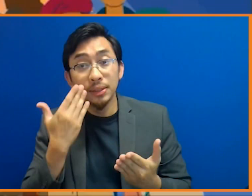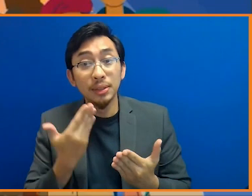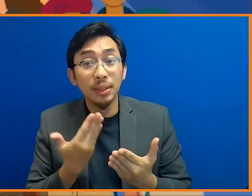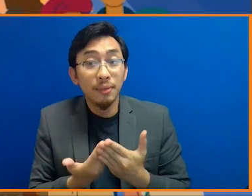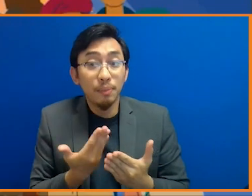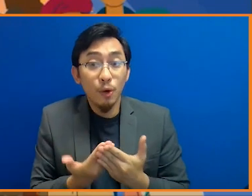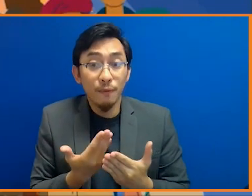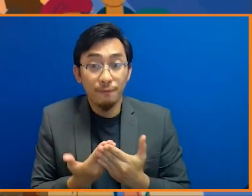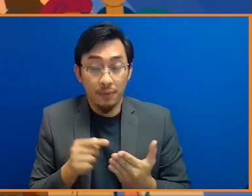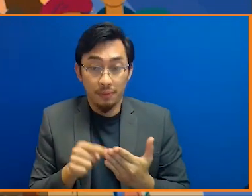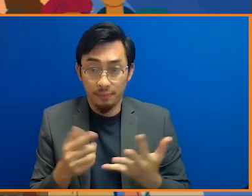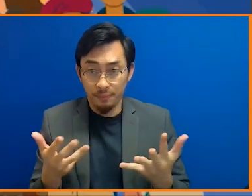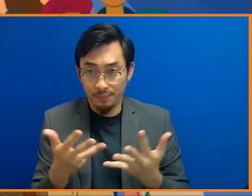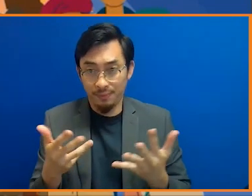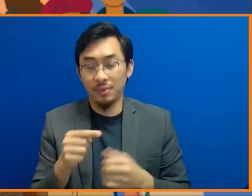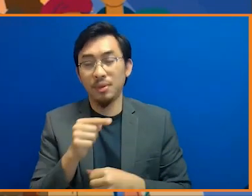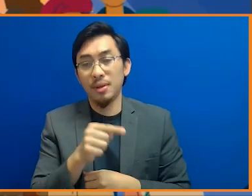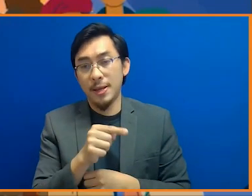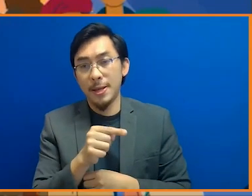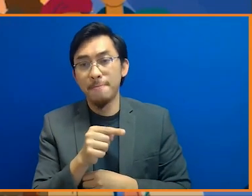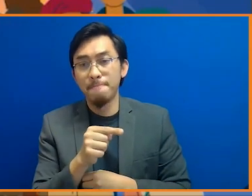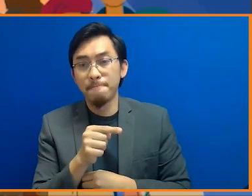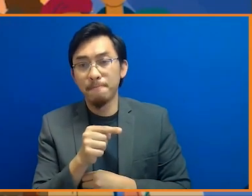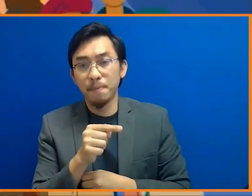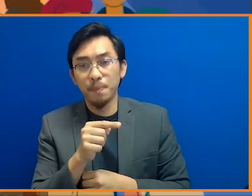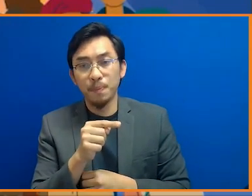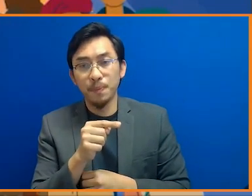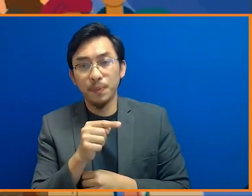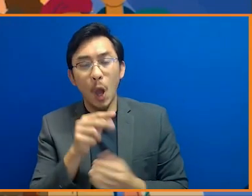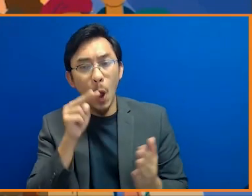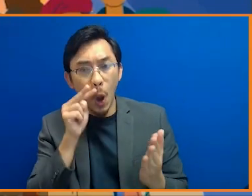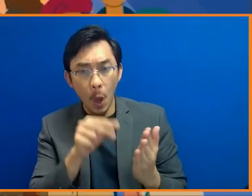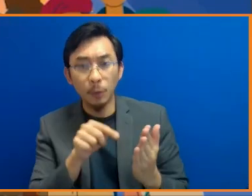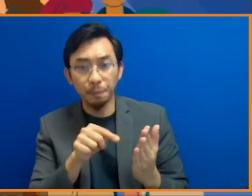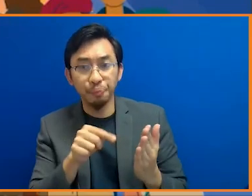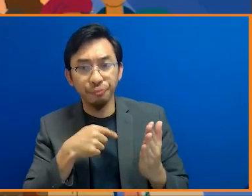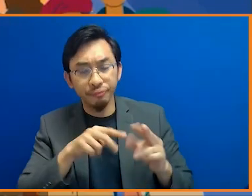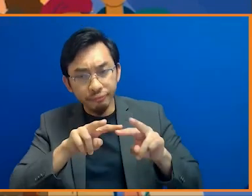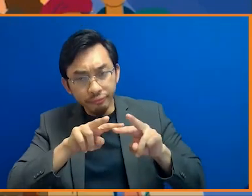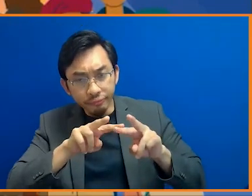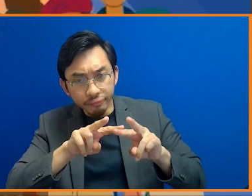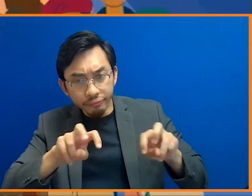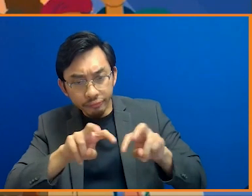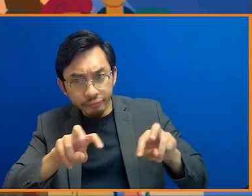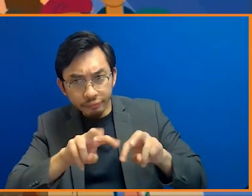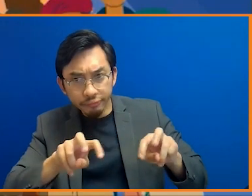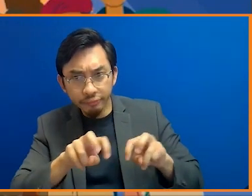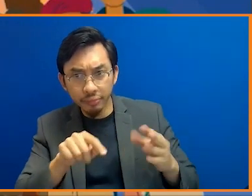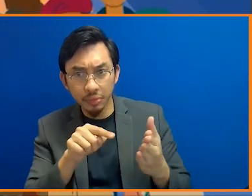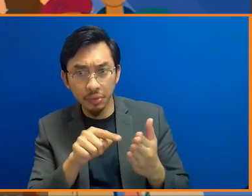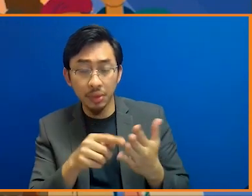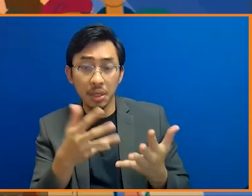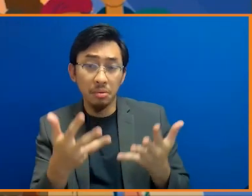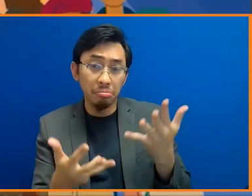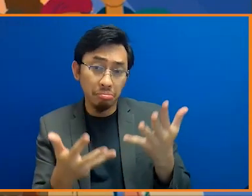still looking at evidence, looking at a phenomena, what can be, what can be